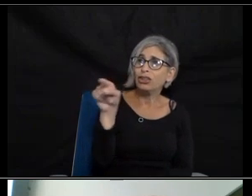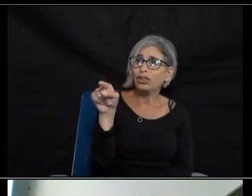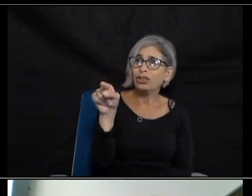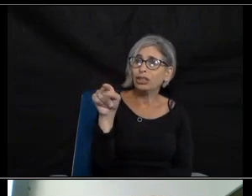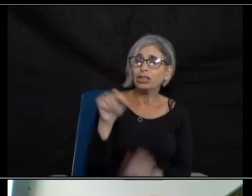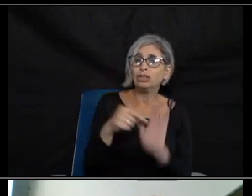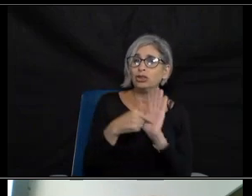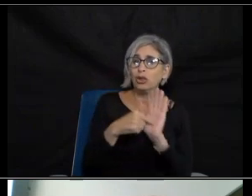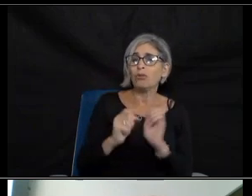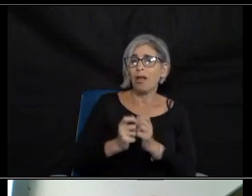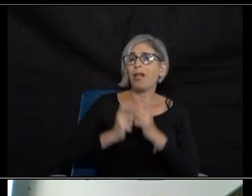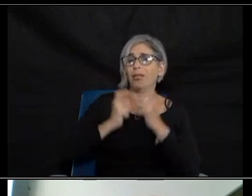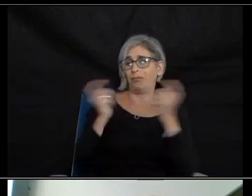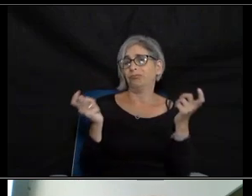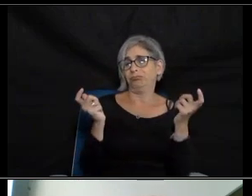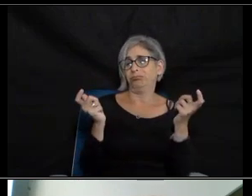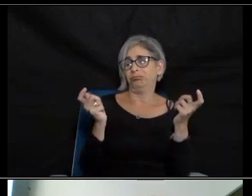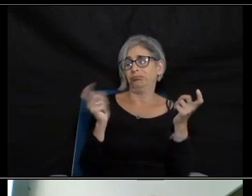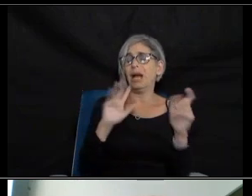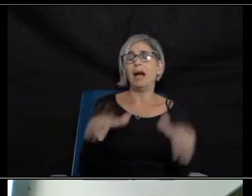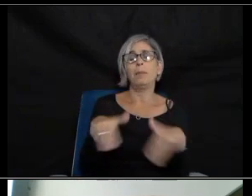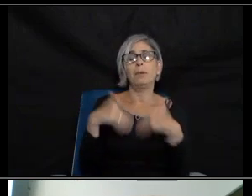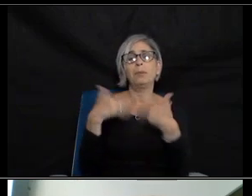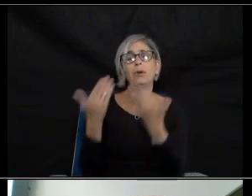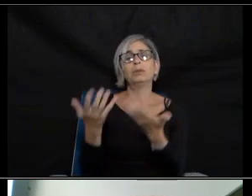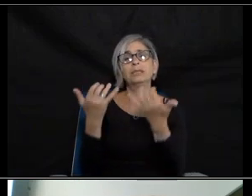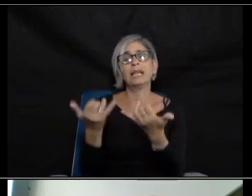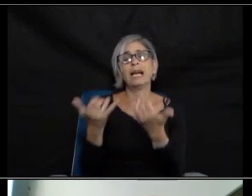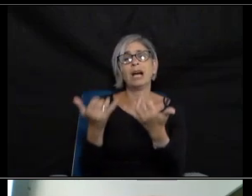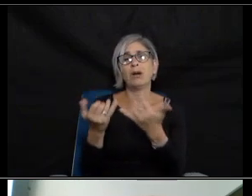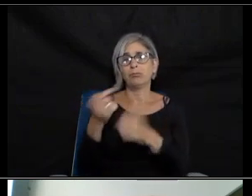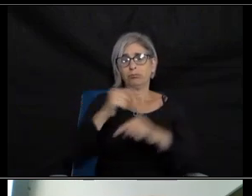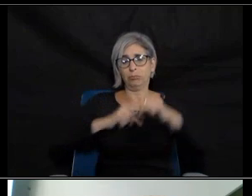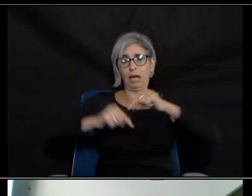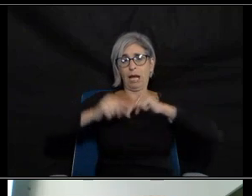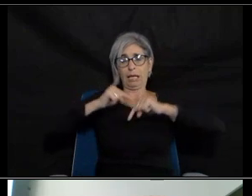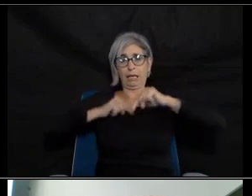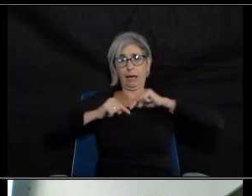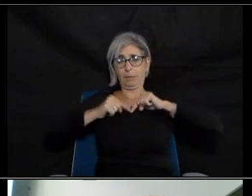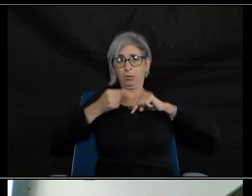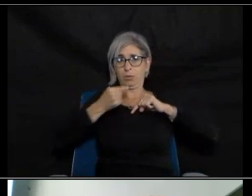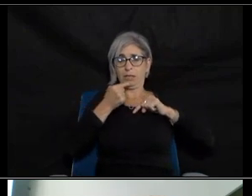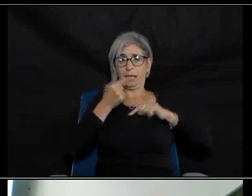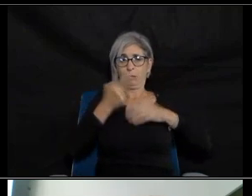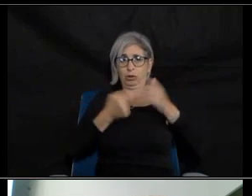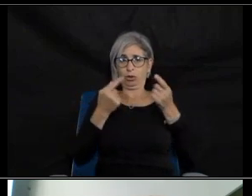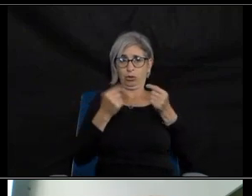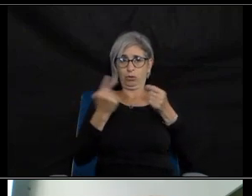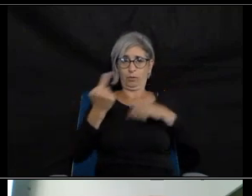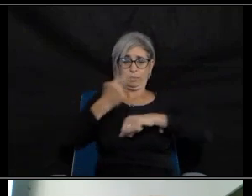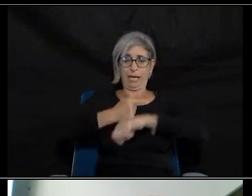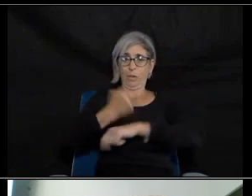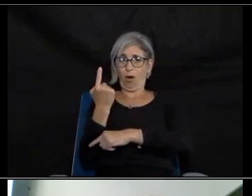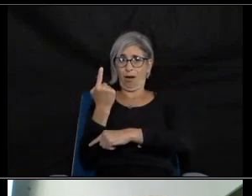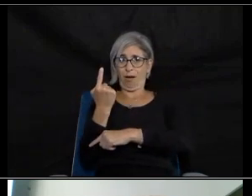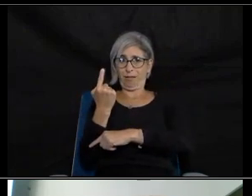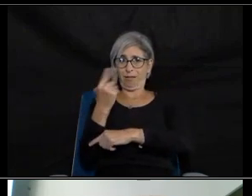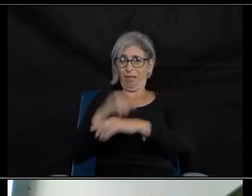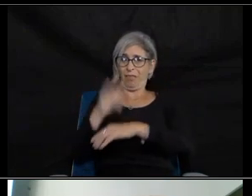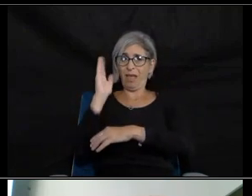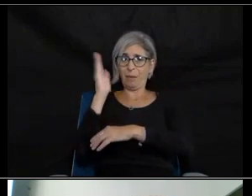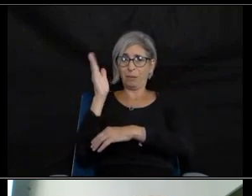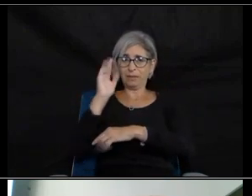revealing. What I'm proposing now is we go back to what I said we should do on day one in that